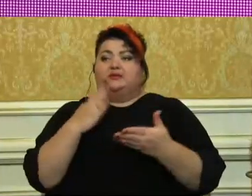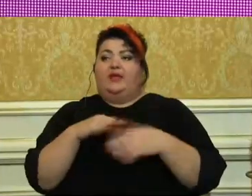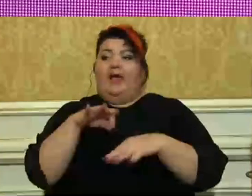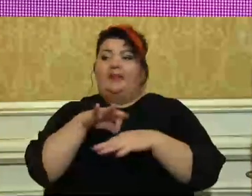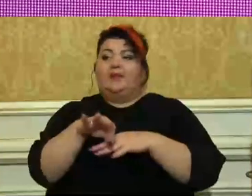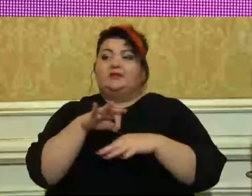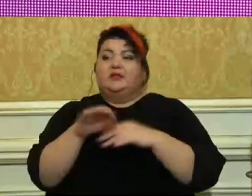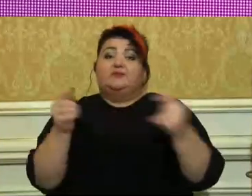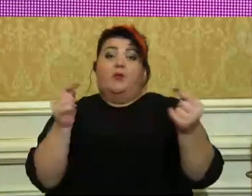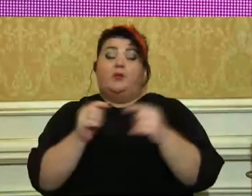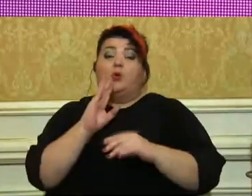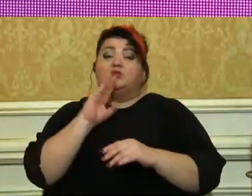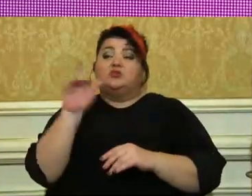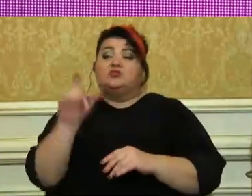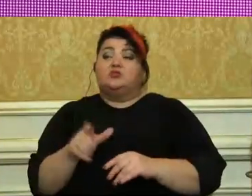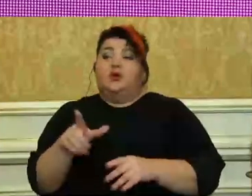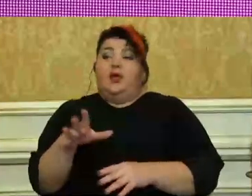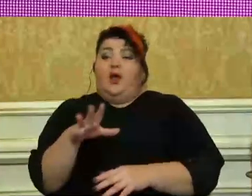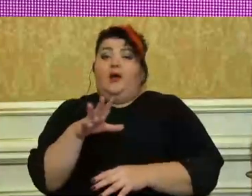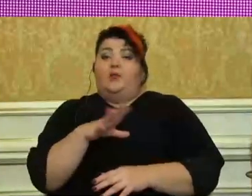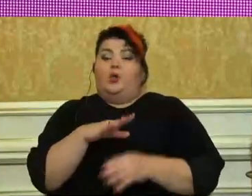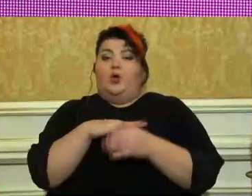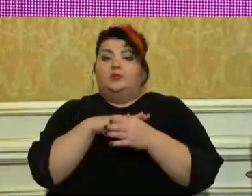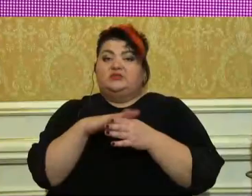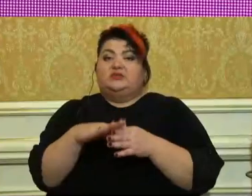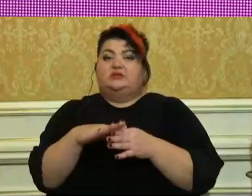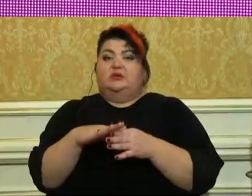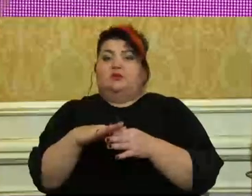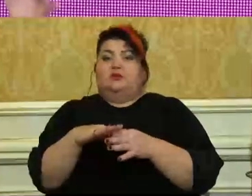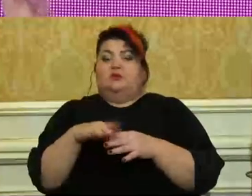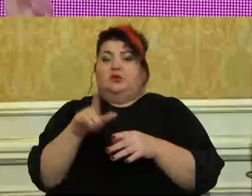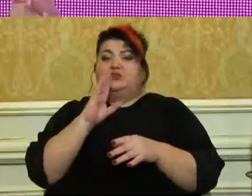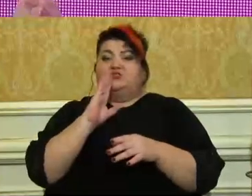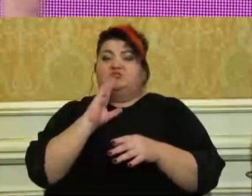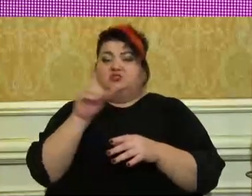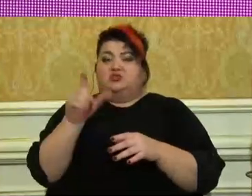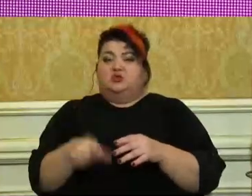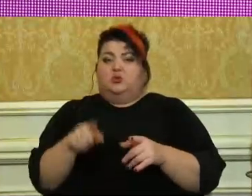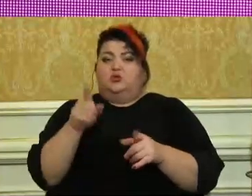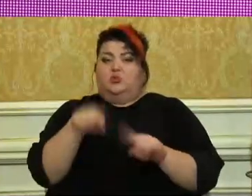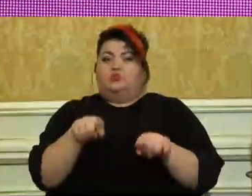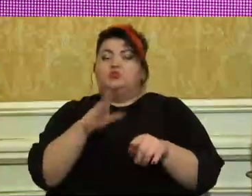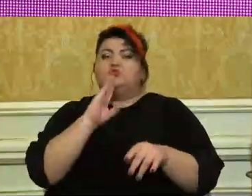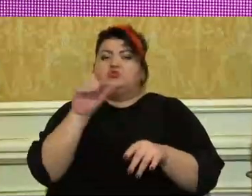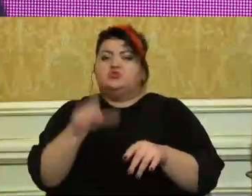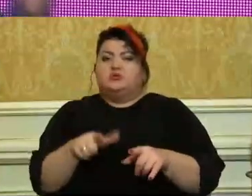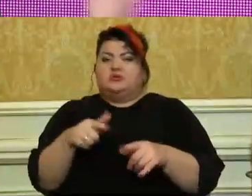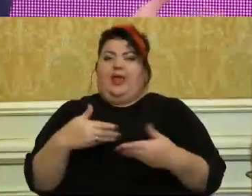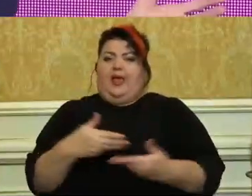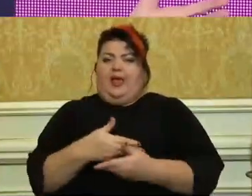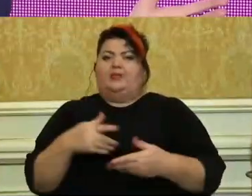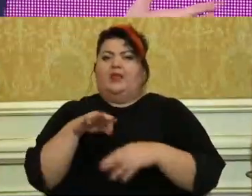committed to a woman because she is a woman. It has nothing to do with LGBTIs,